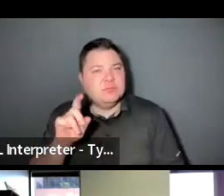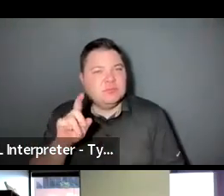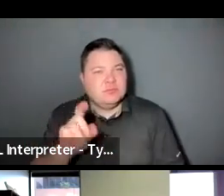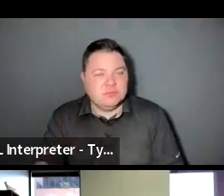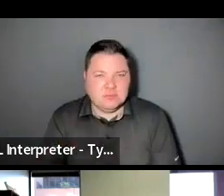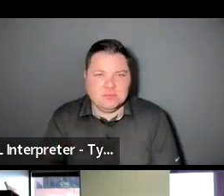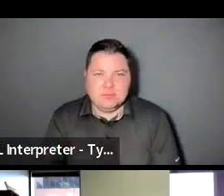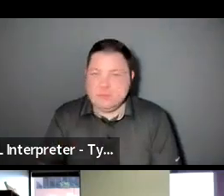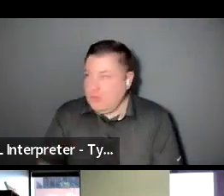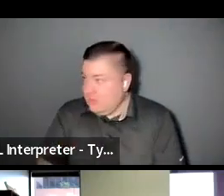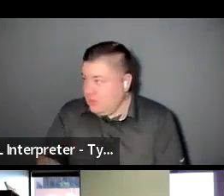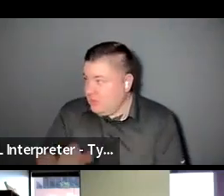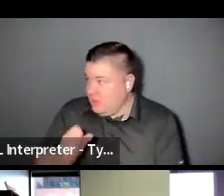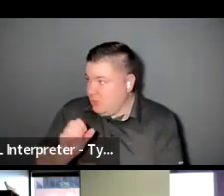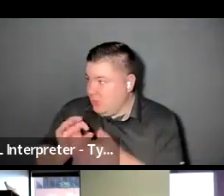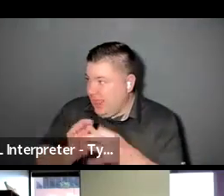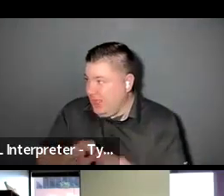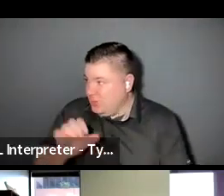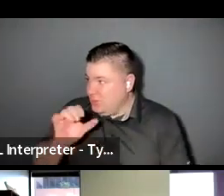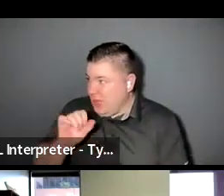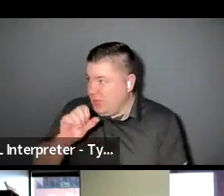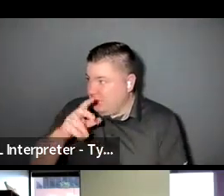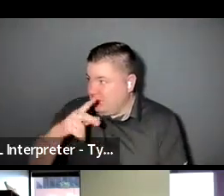From a secured platform standpoint? Yes.